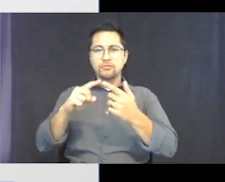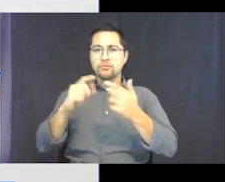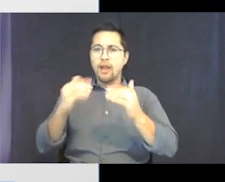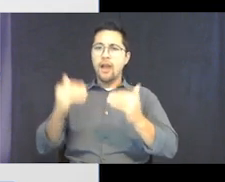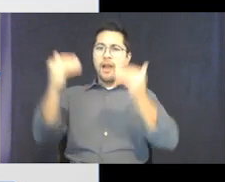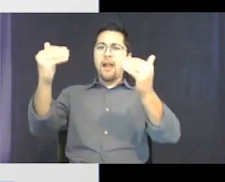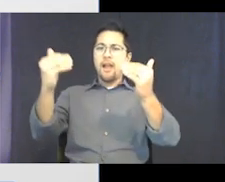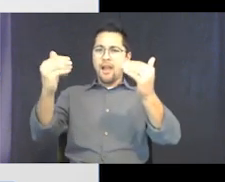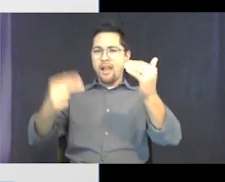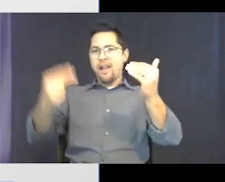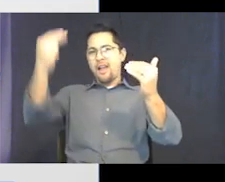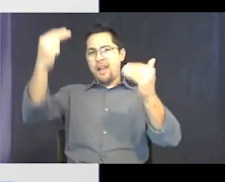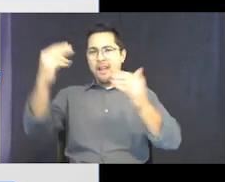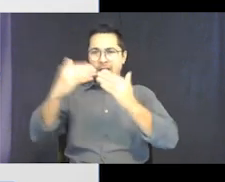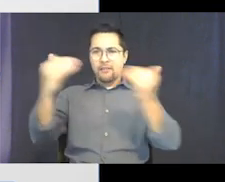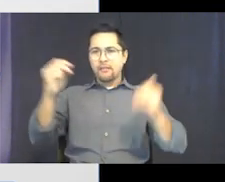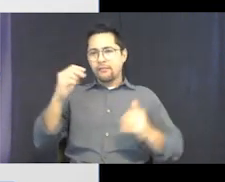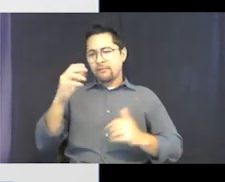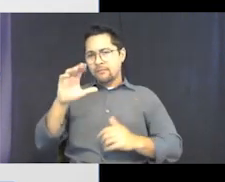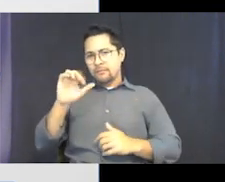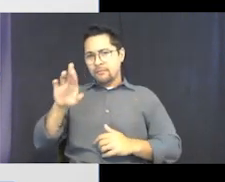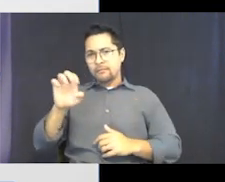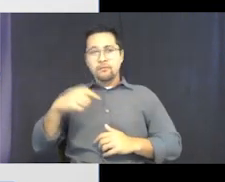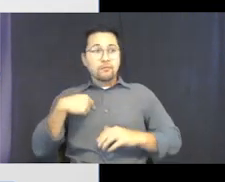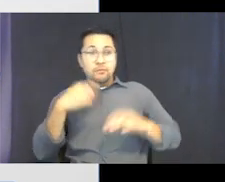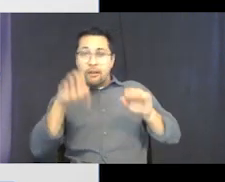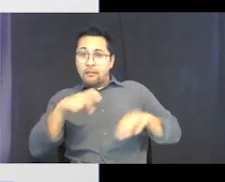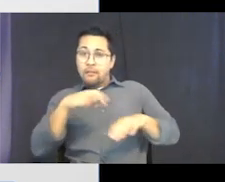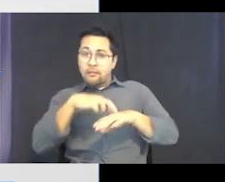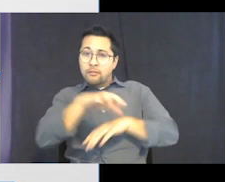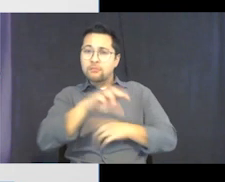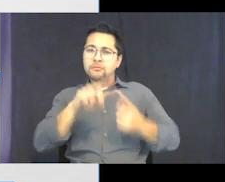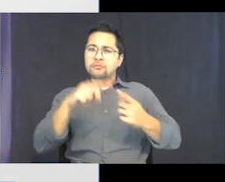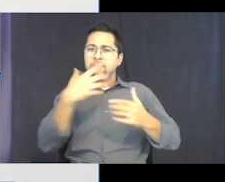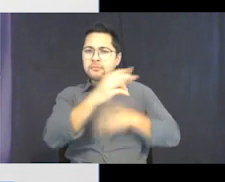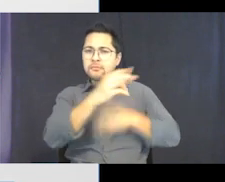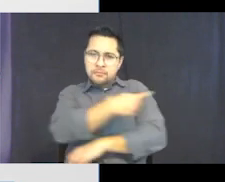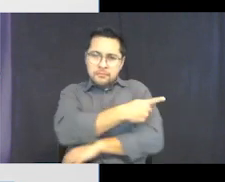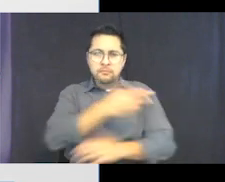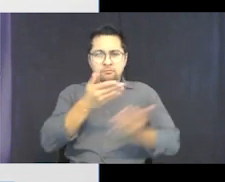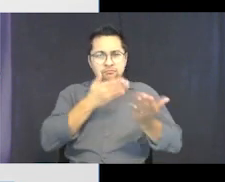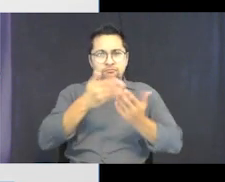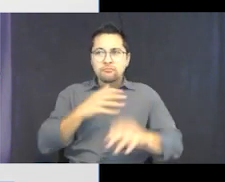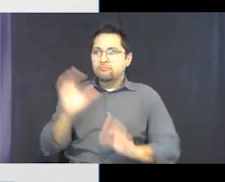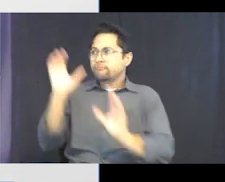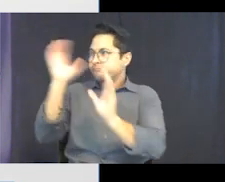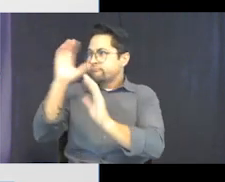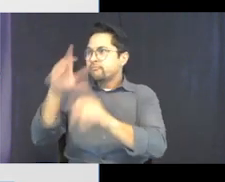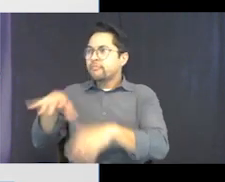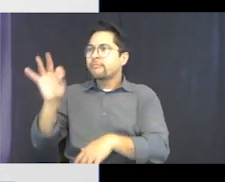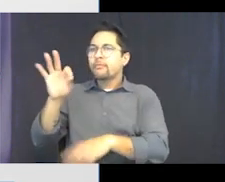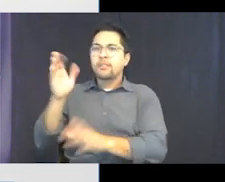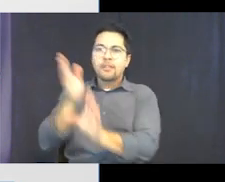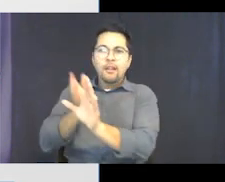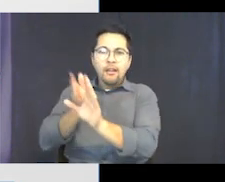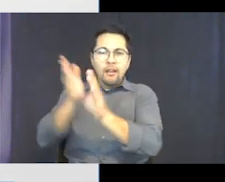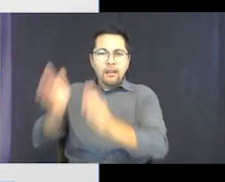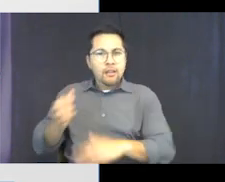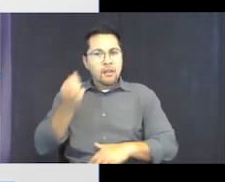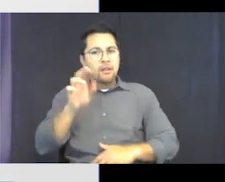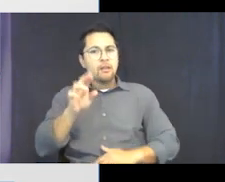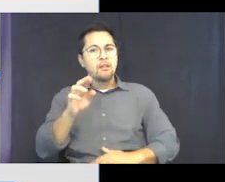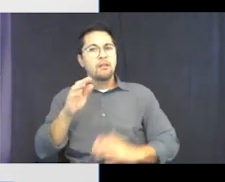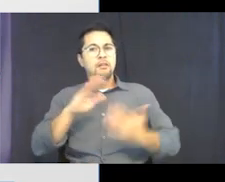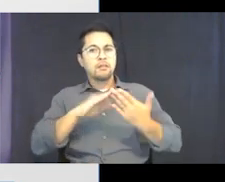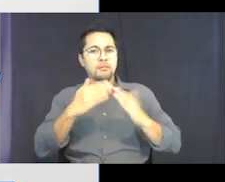care? Do we need to refer them to outpatient services, identify a psychiatrist, locate a community mental